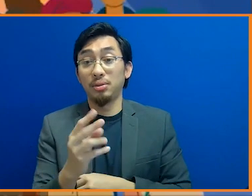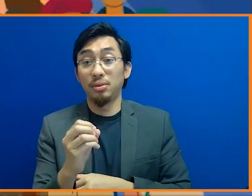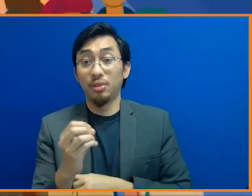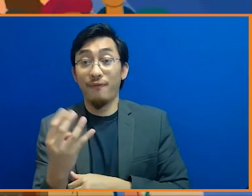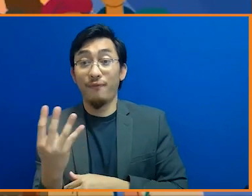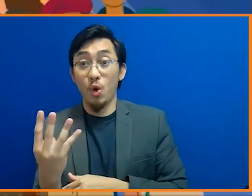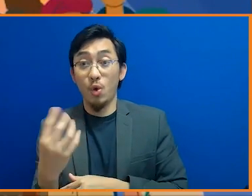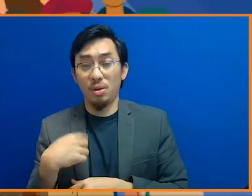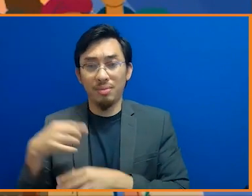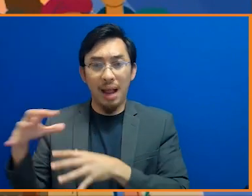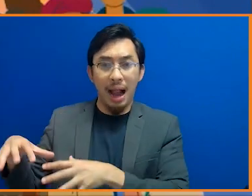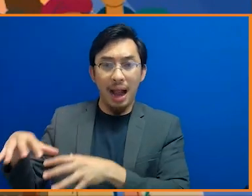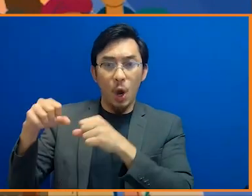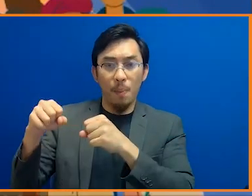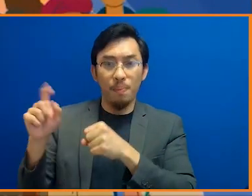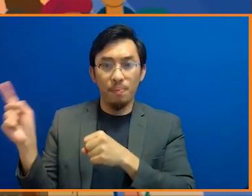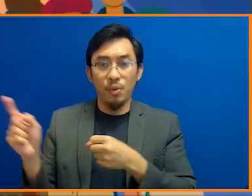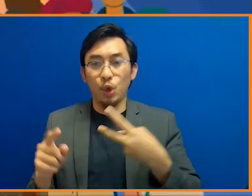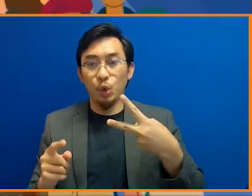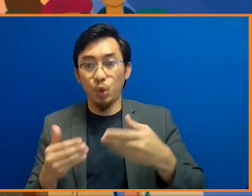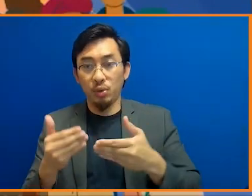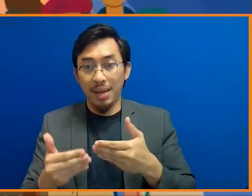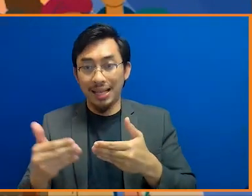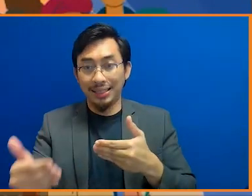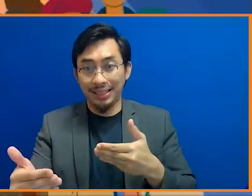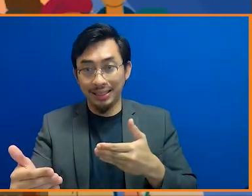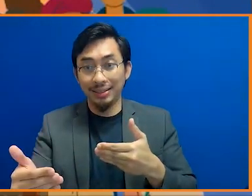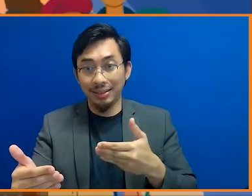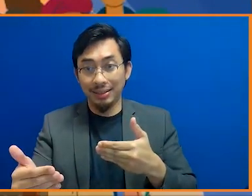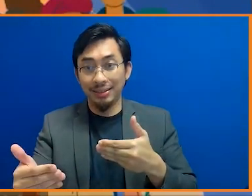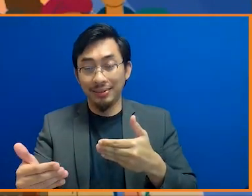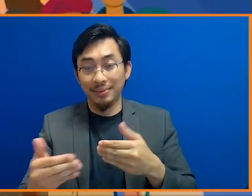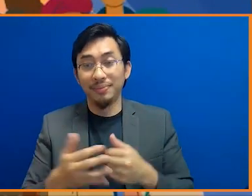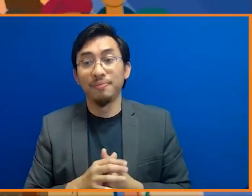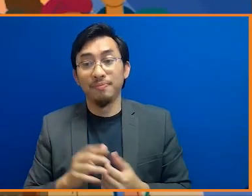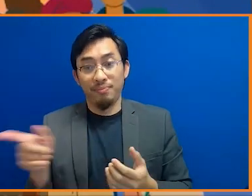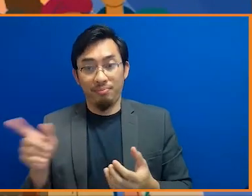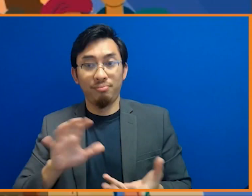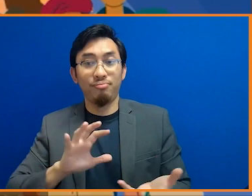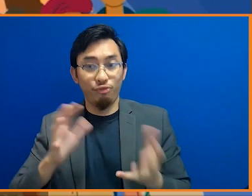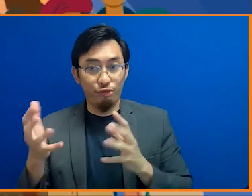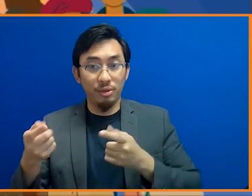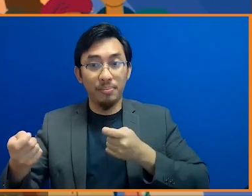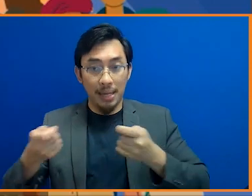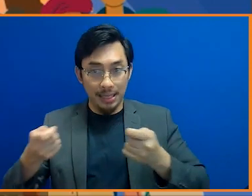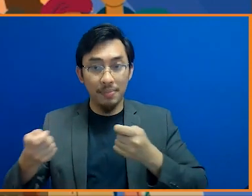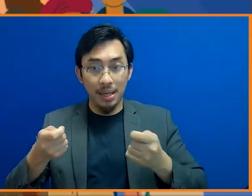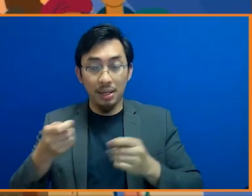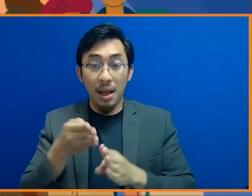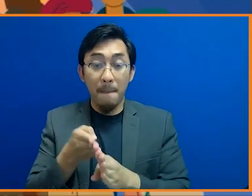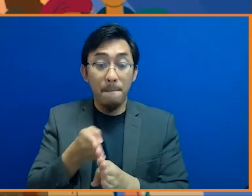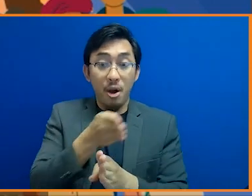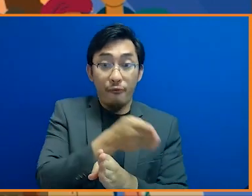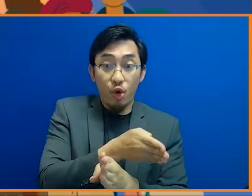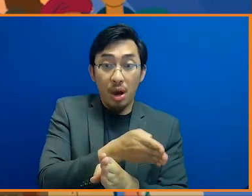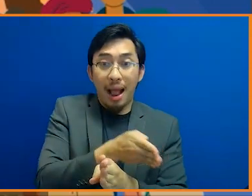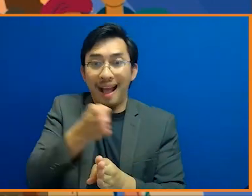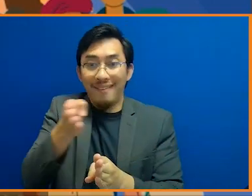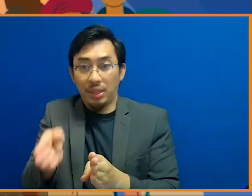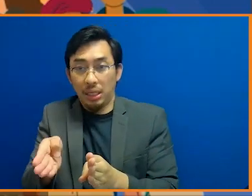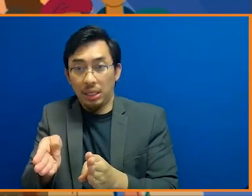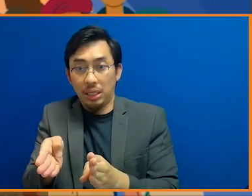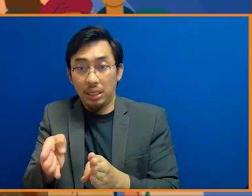after the 2004, we adopt this two pace or two side of disaster management before